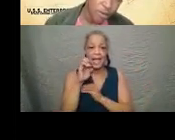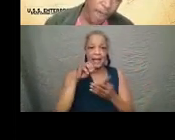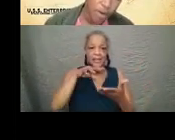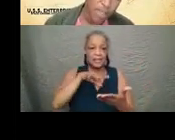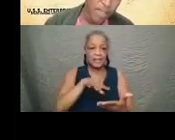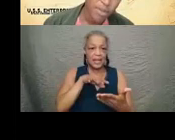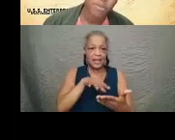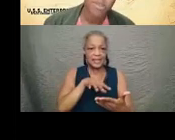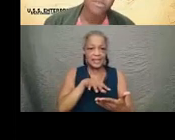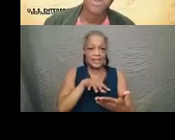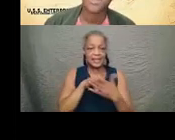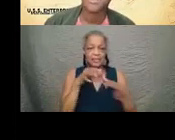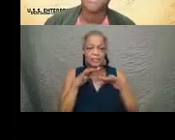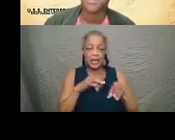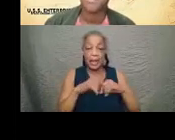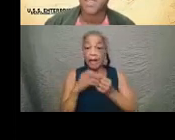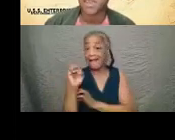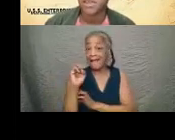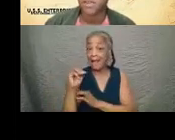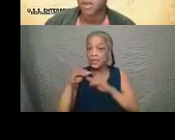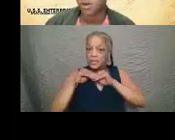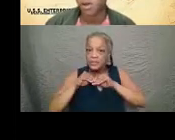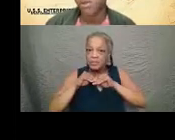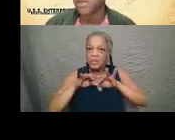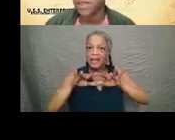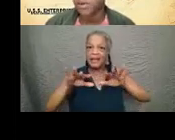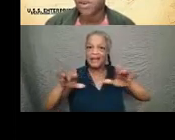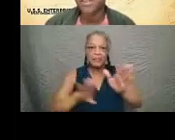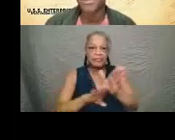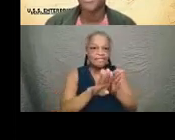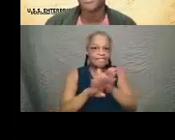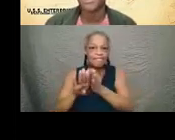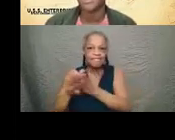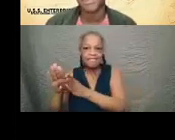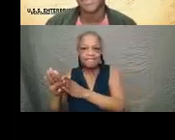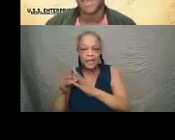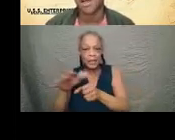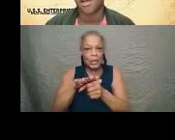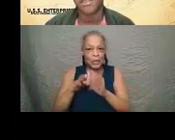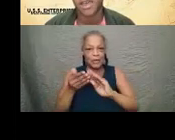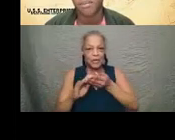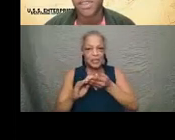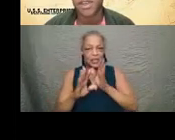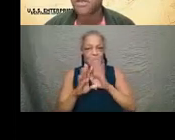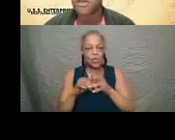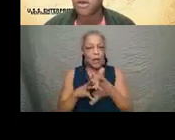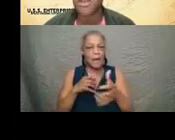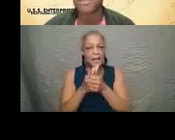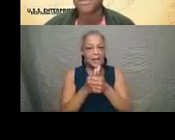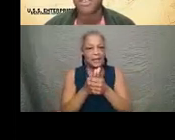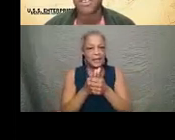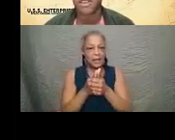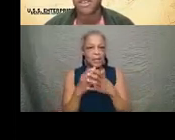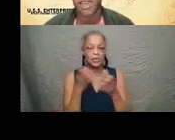into how EM has been spreading and developing in different local communities. And we're continuing to update that all the time. But there are so